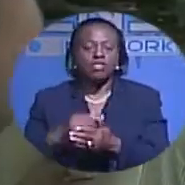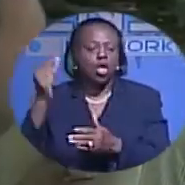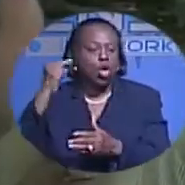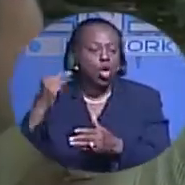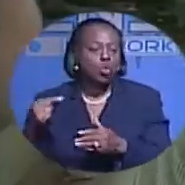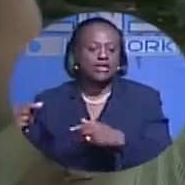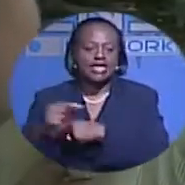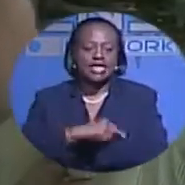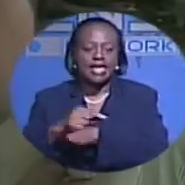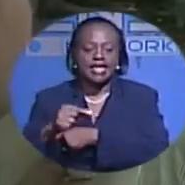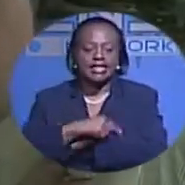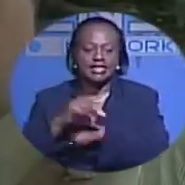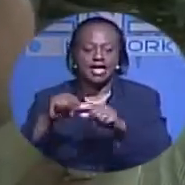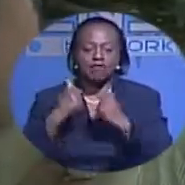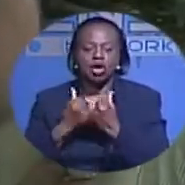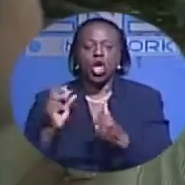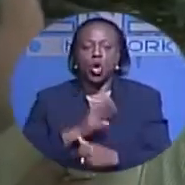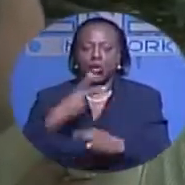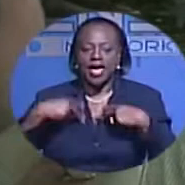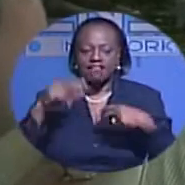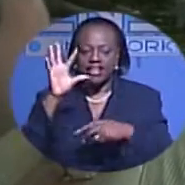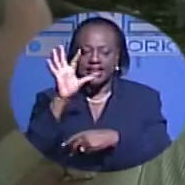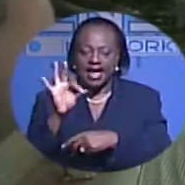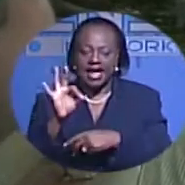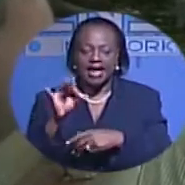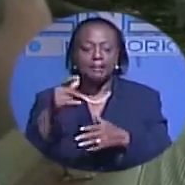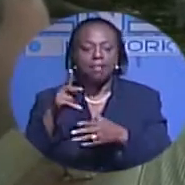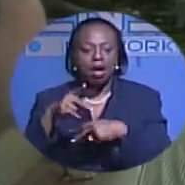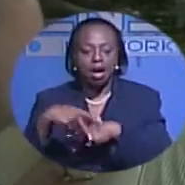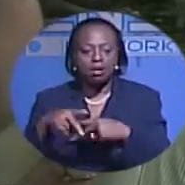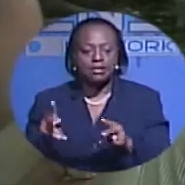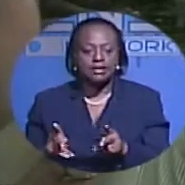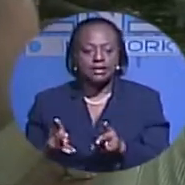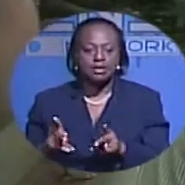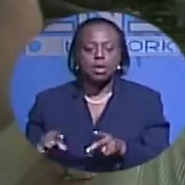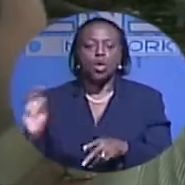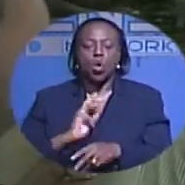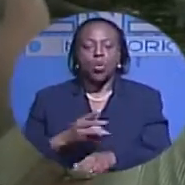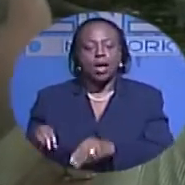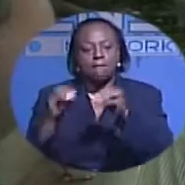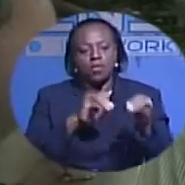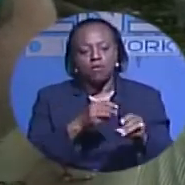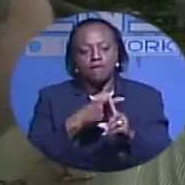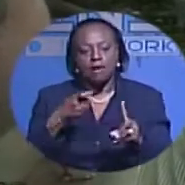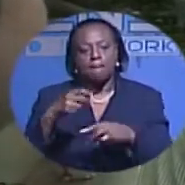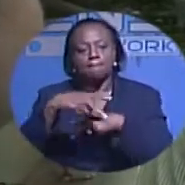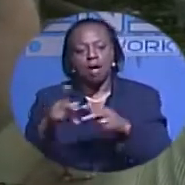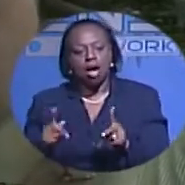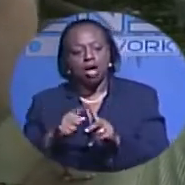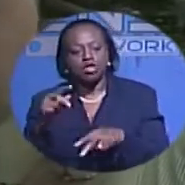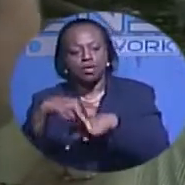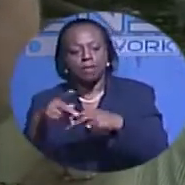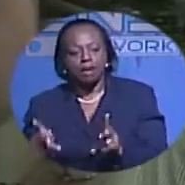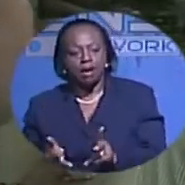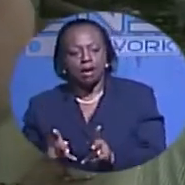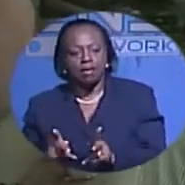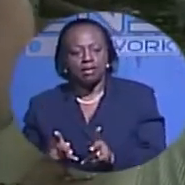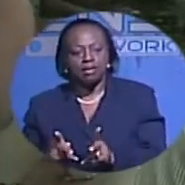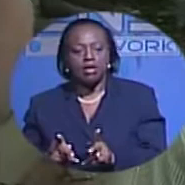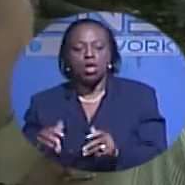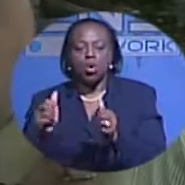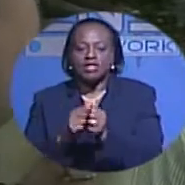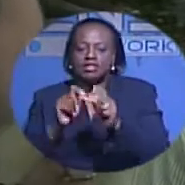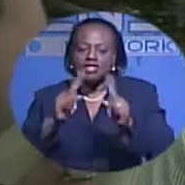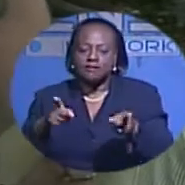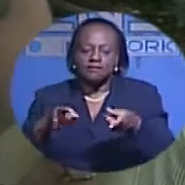have some 9 parks. And so what we do is we would normally move from park to park, hosting various tournaments. So